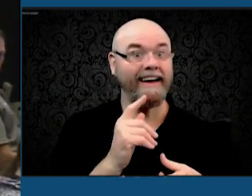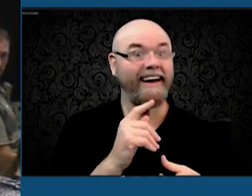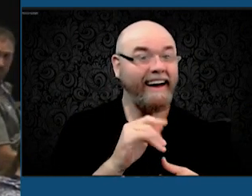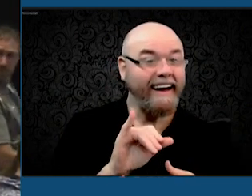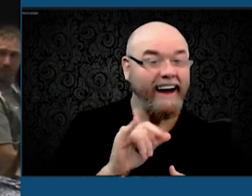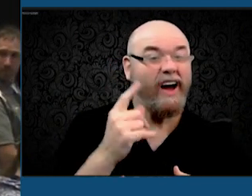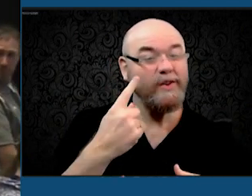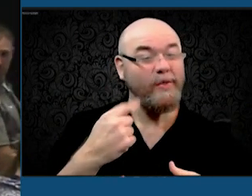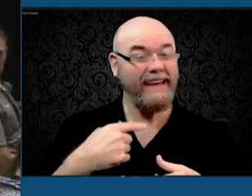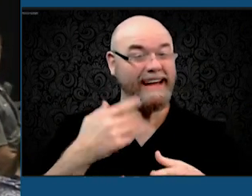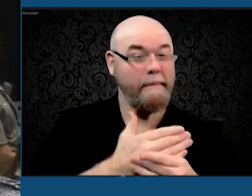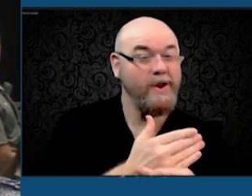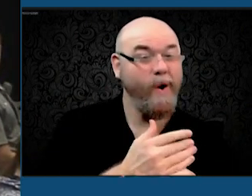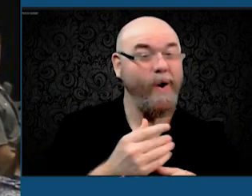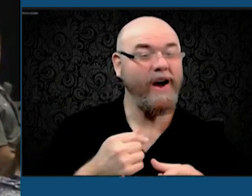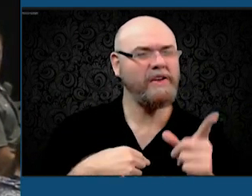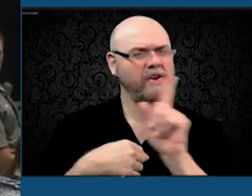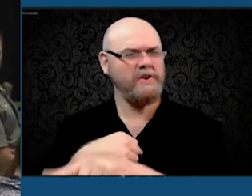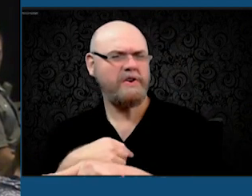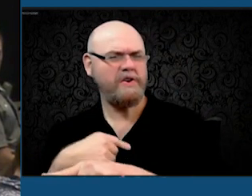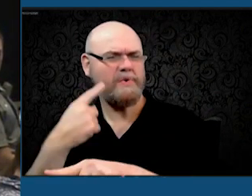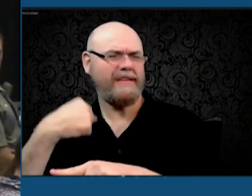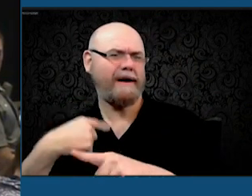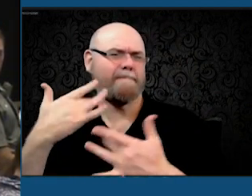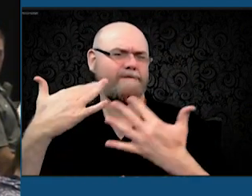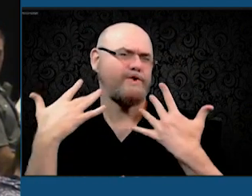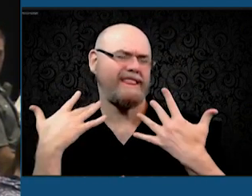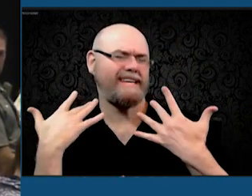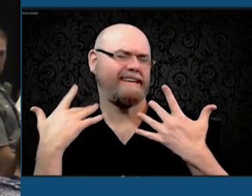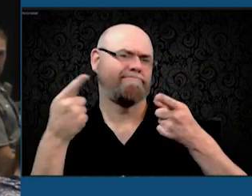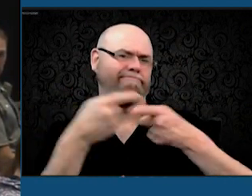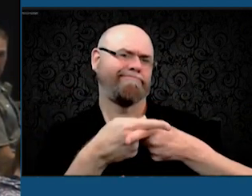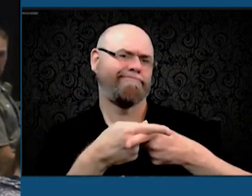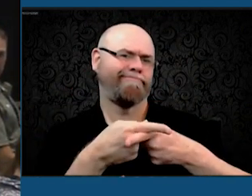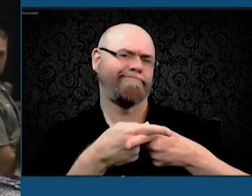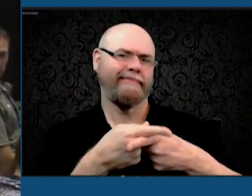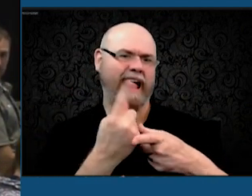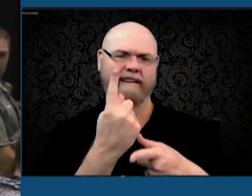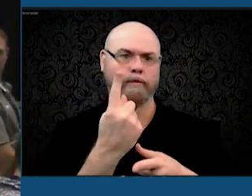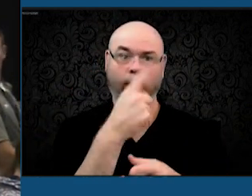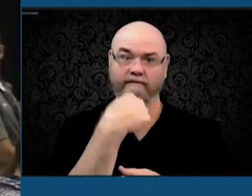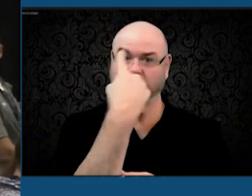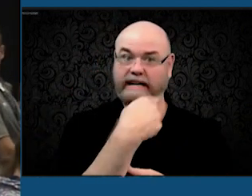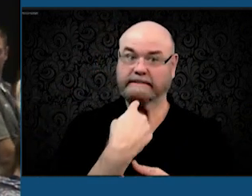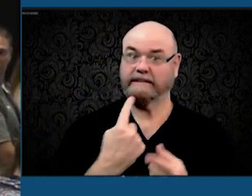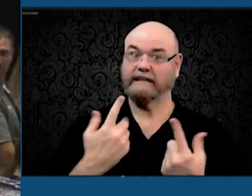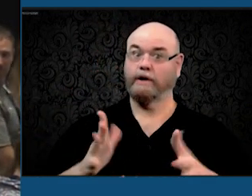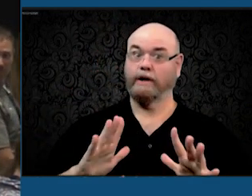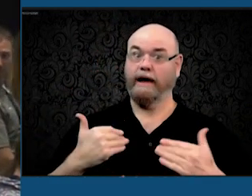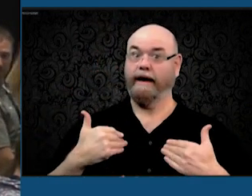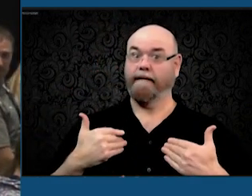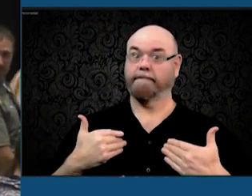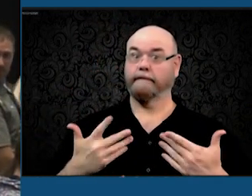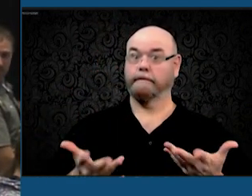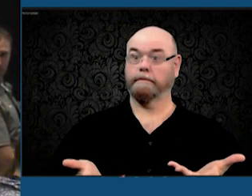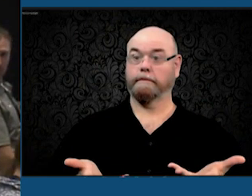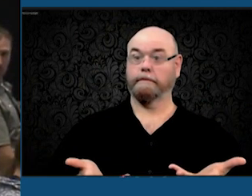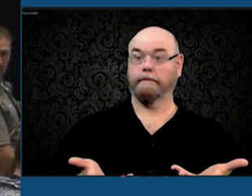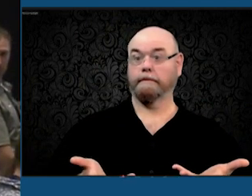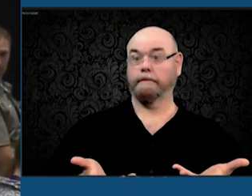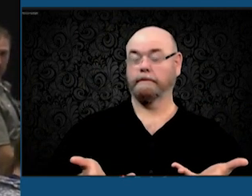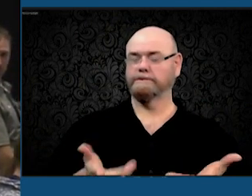annoyed, and you think I'm friendly. I got one face, just so you know. So what do we learn